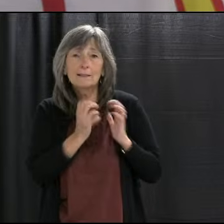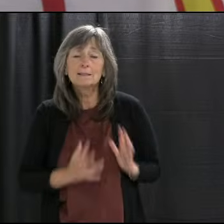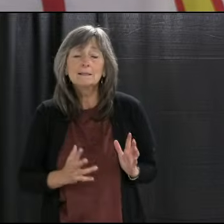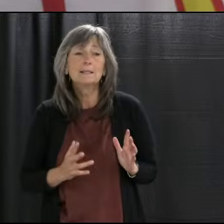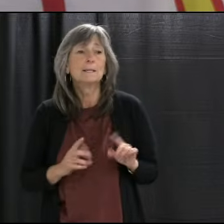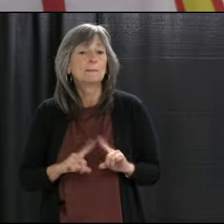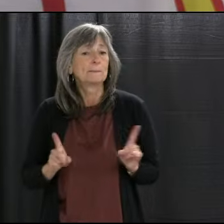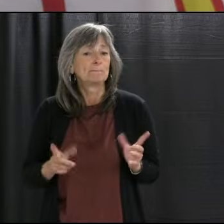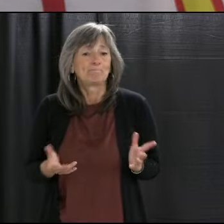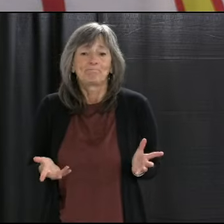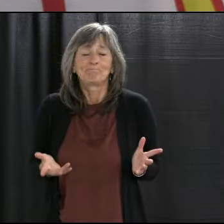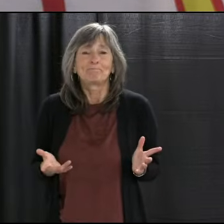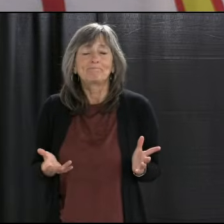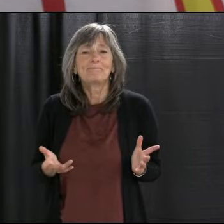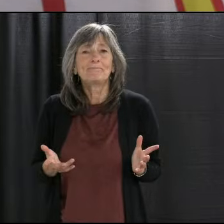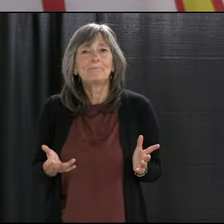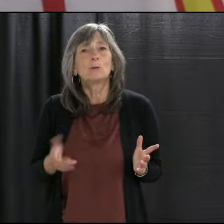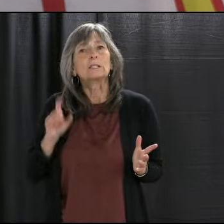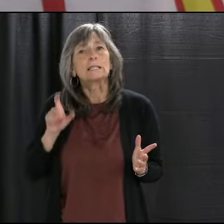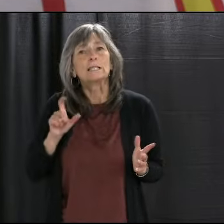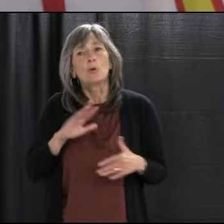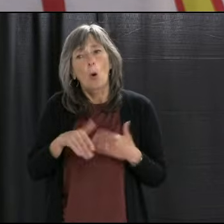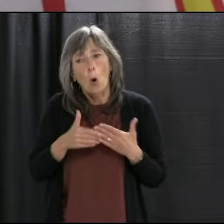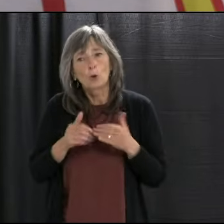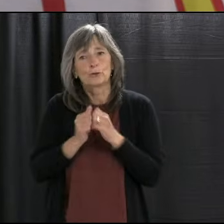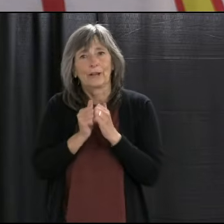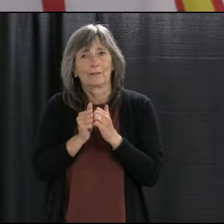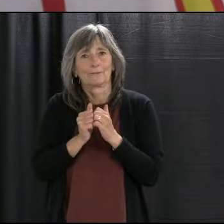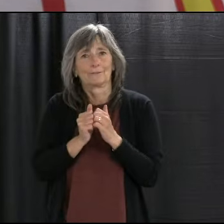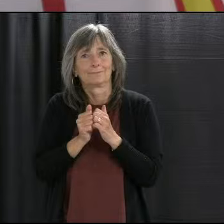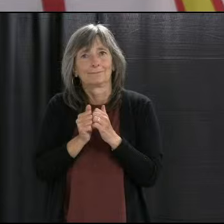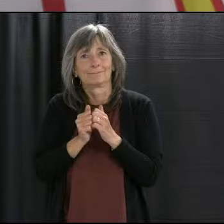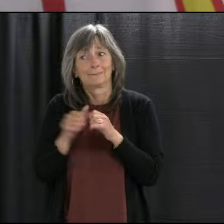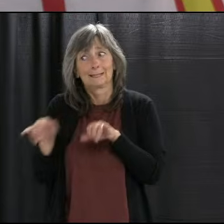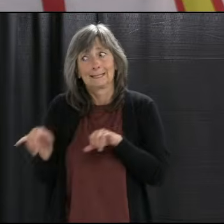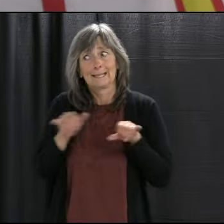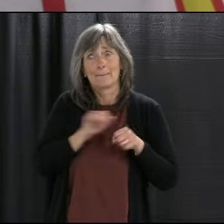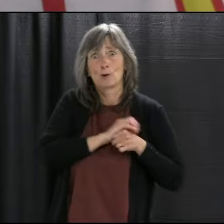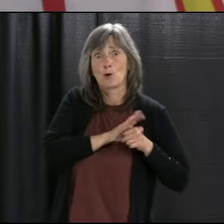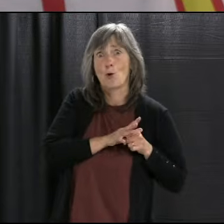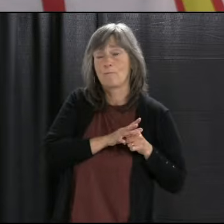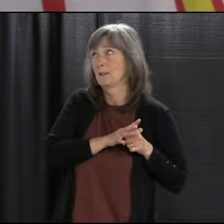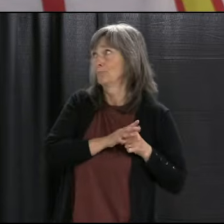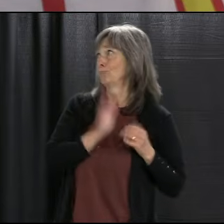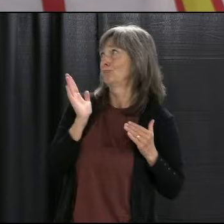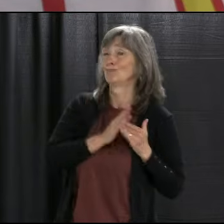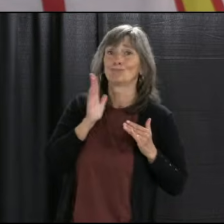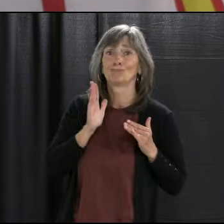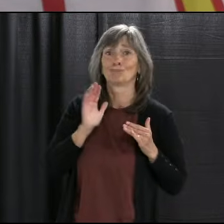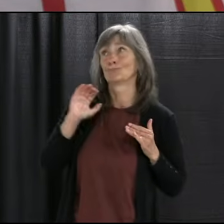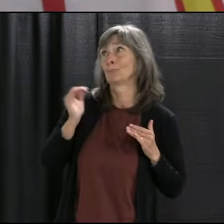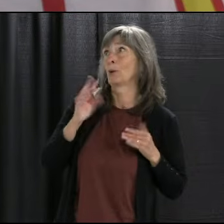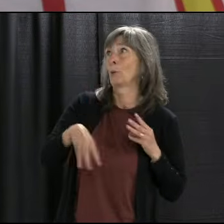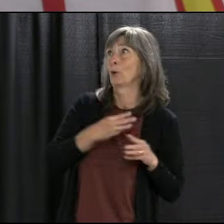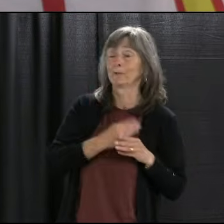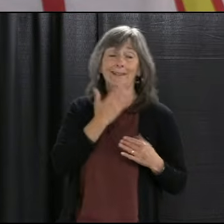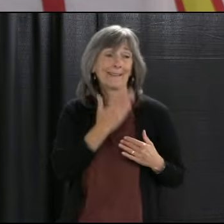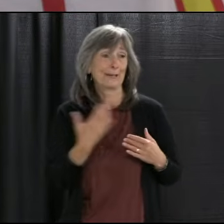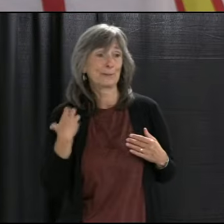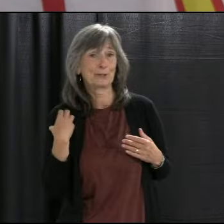but let's just all pull together. We did it during COVID better than anyone in the world, probably, and thanks to Minister Haggie for